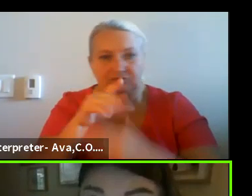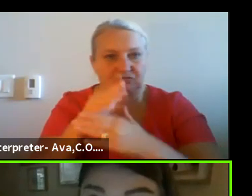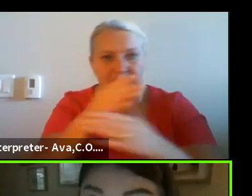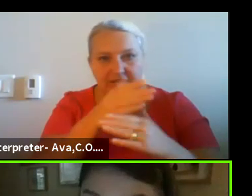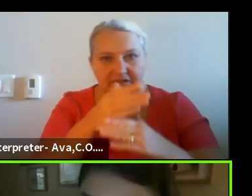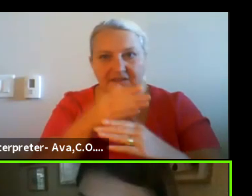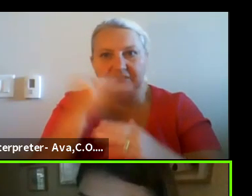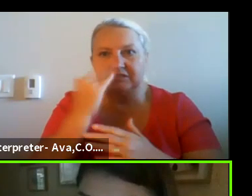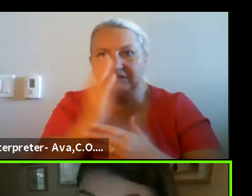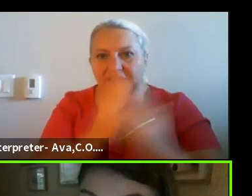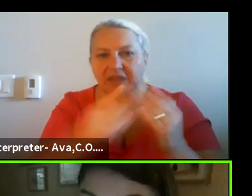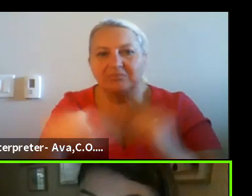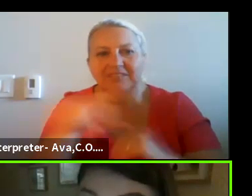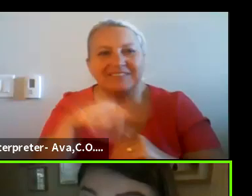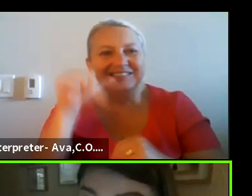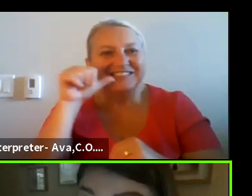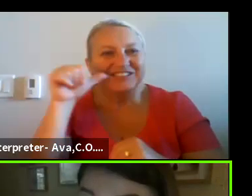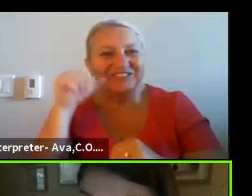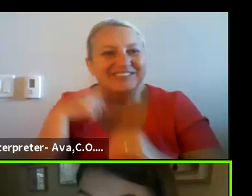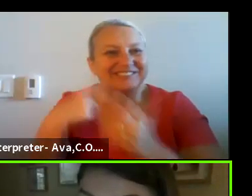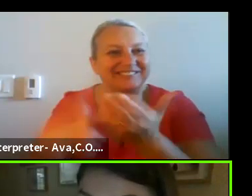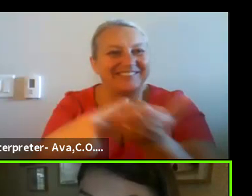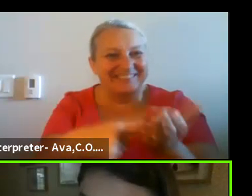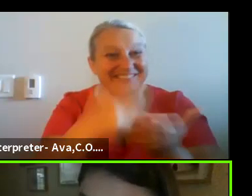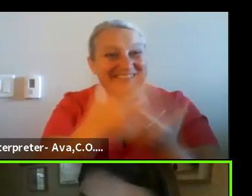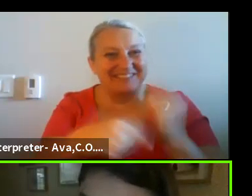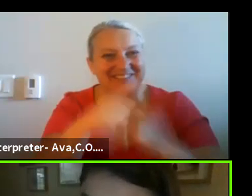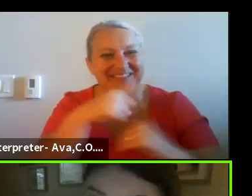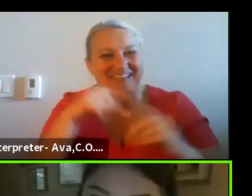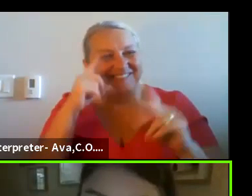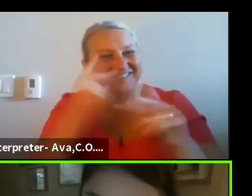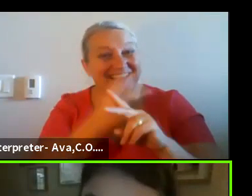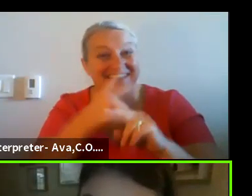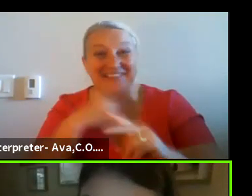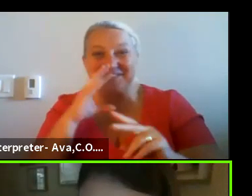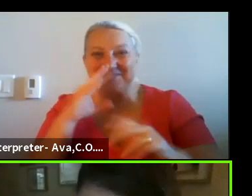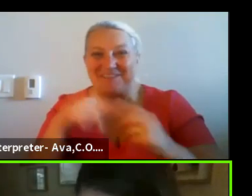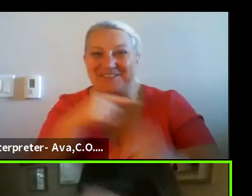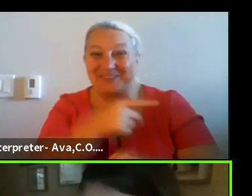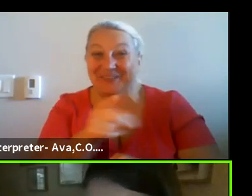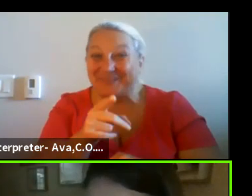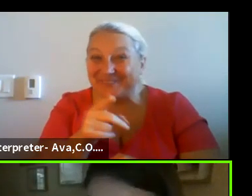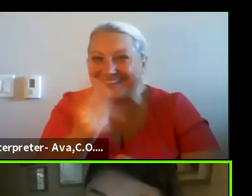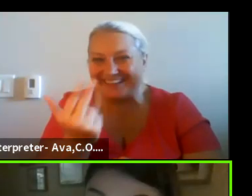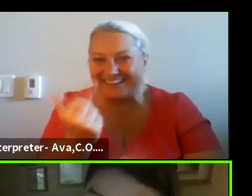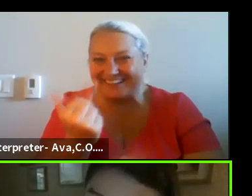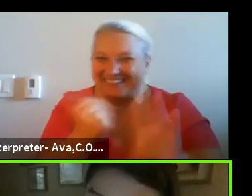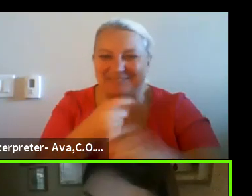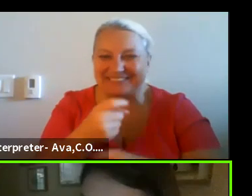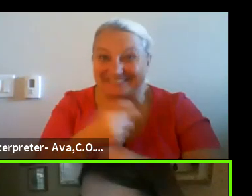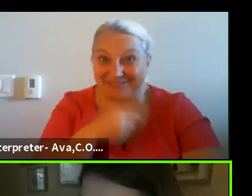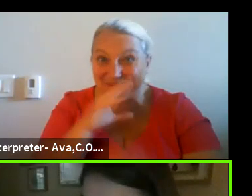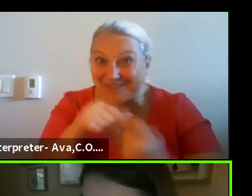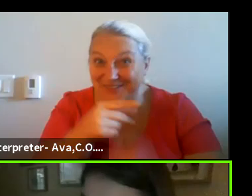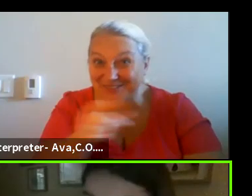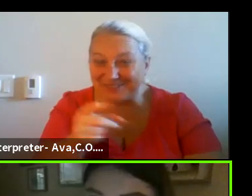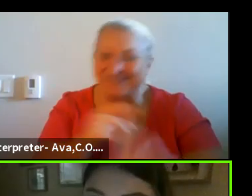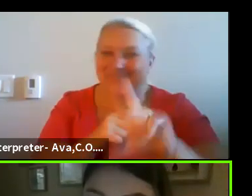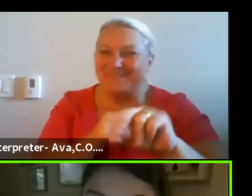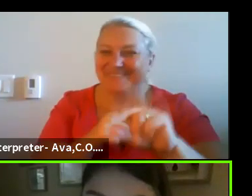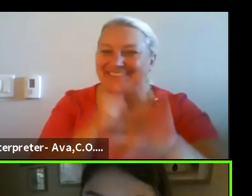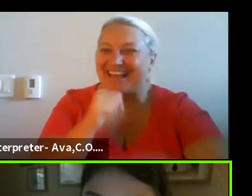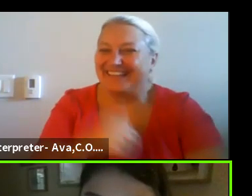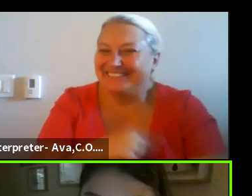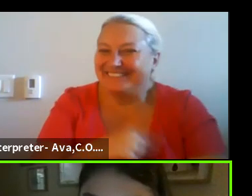of you who I spoke to yesterday who are tuning in, you can figure out if I'm talking about you. I'm just kidding. Mm-hmm. Not. Anyway,